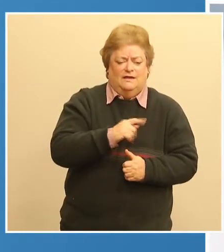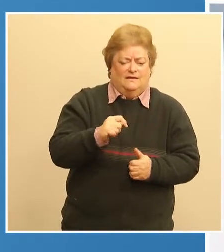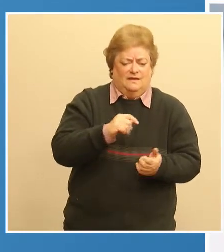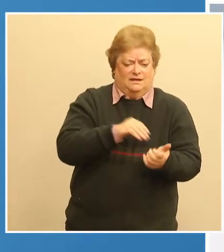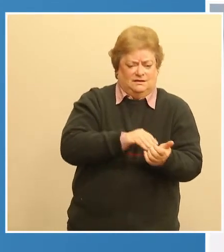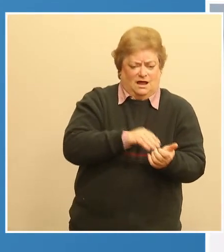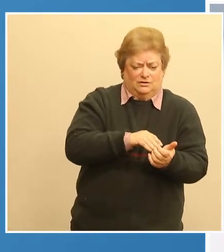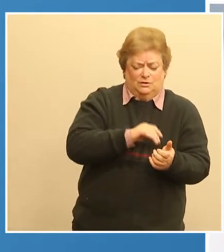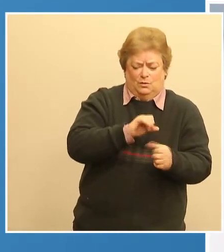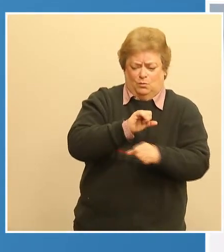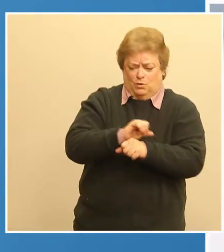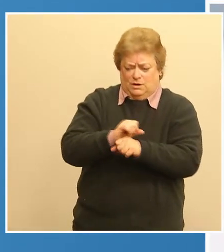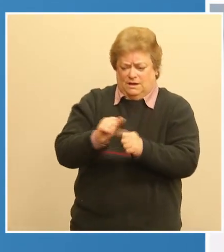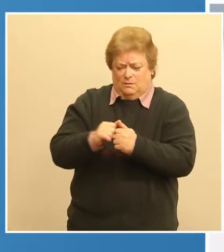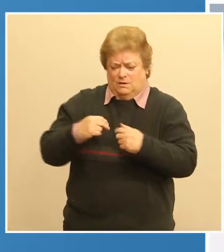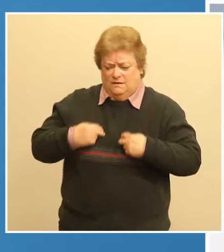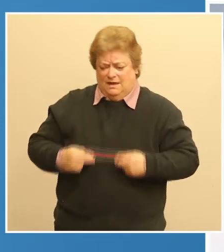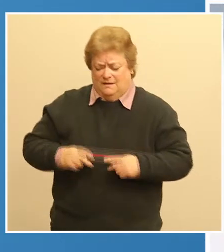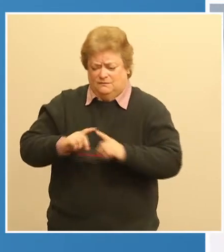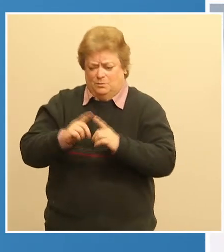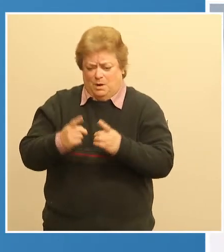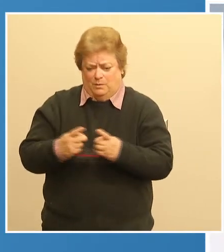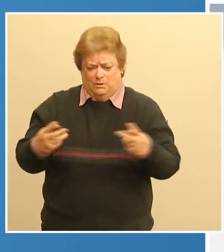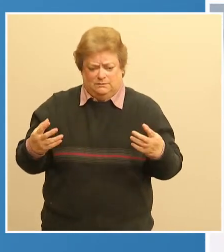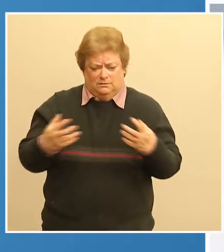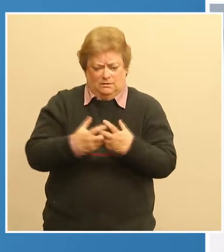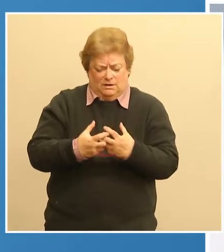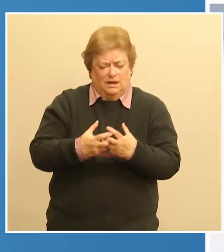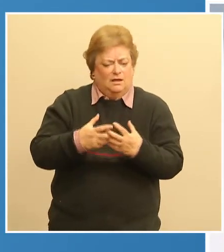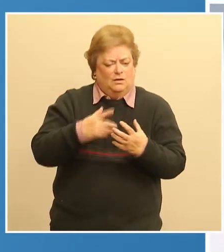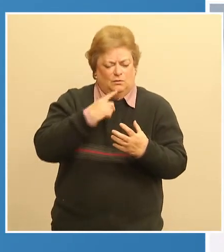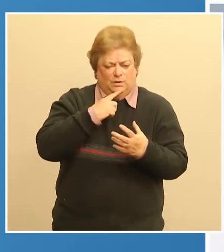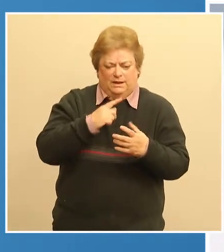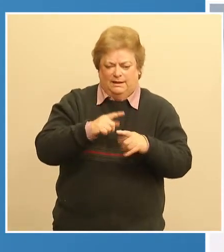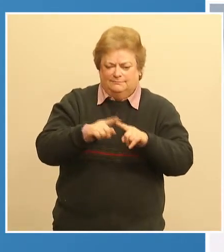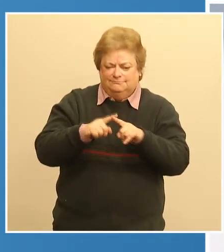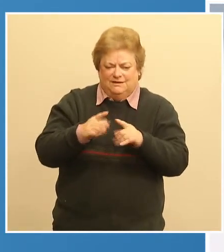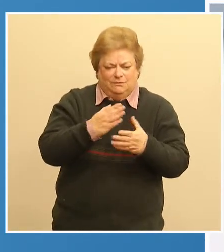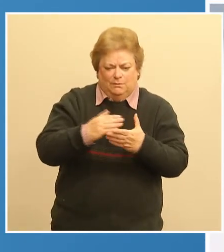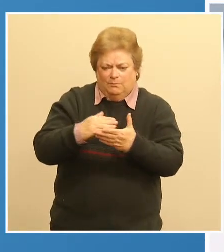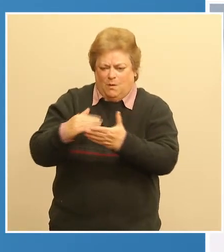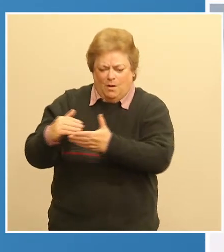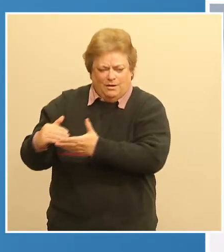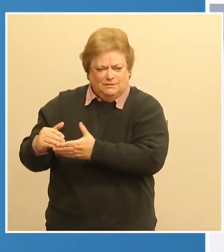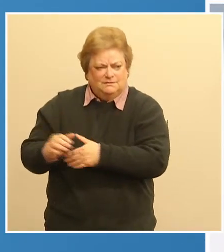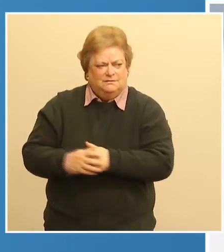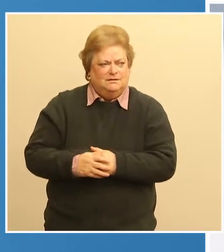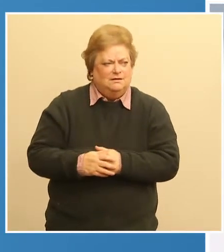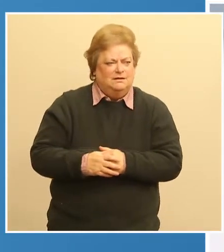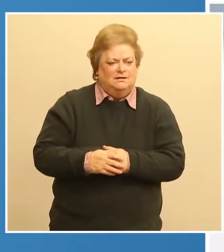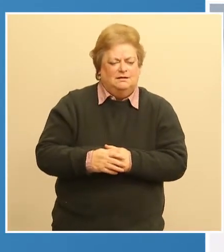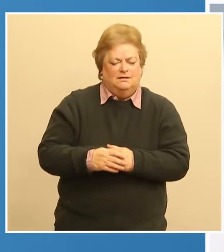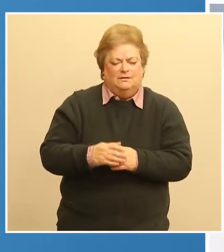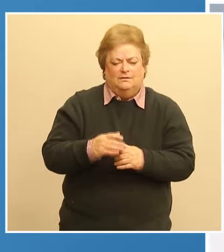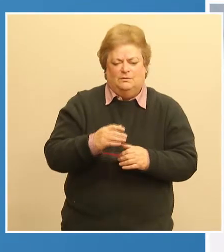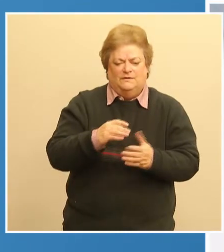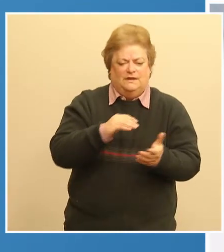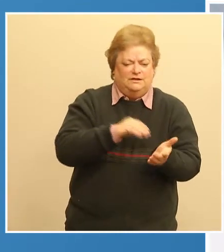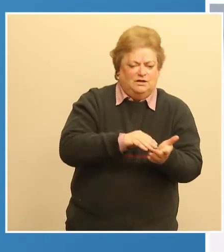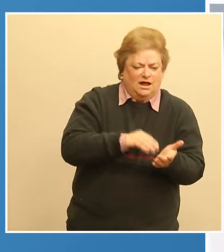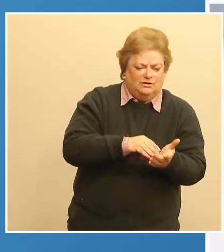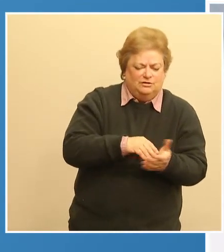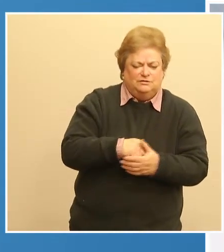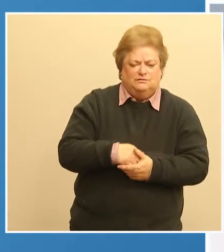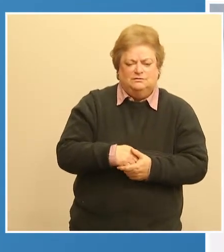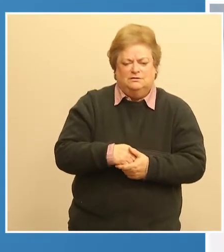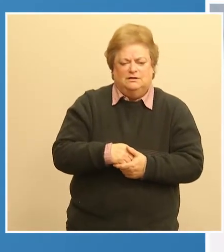with the health department has really been just multifaceted. There's between physicians, advanced